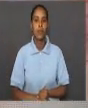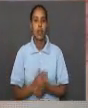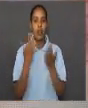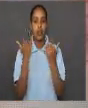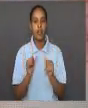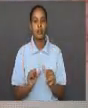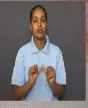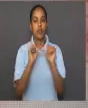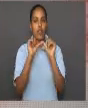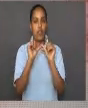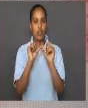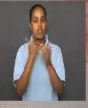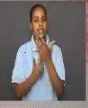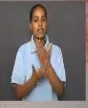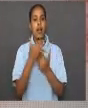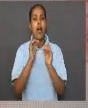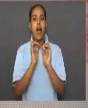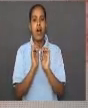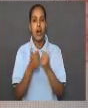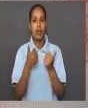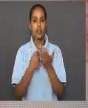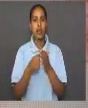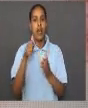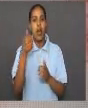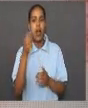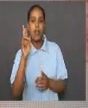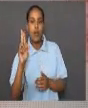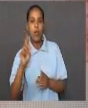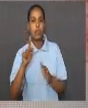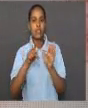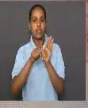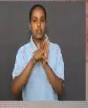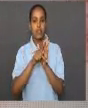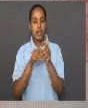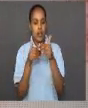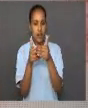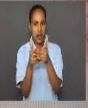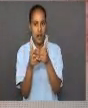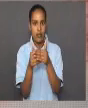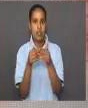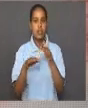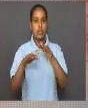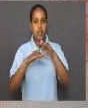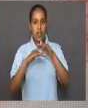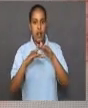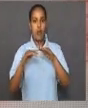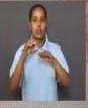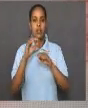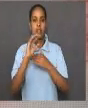Let us move on and discuss how the Aufbau principle relates to the ground